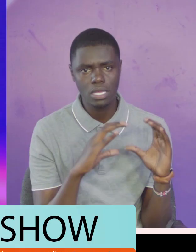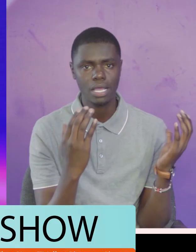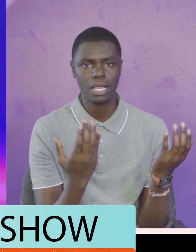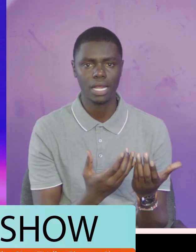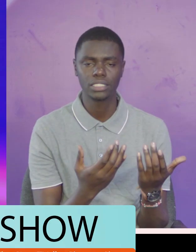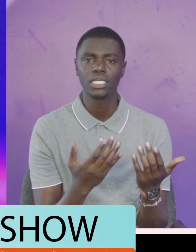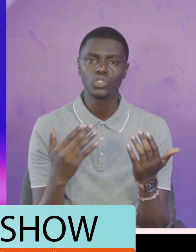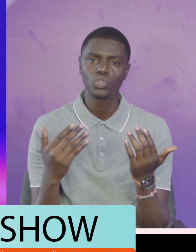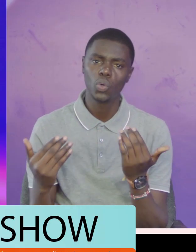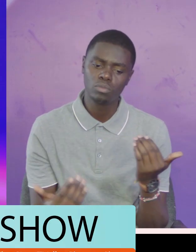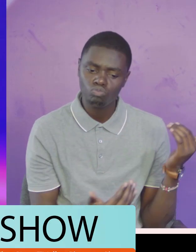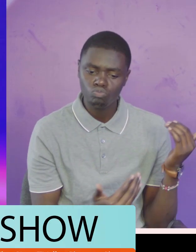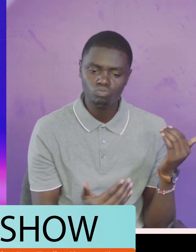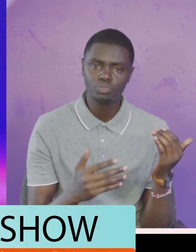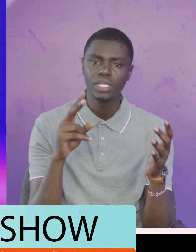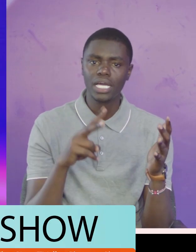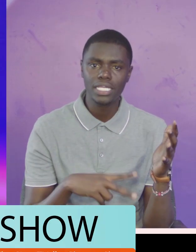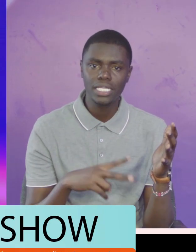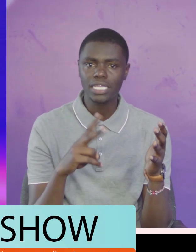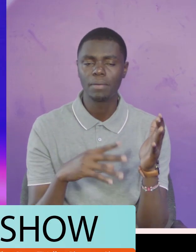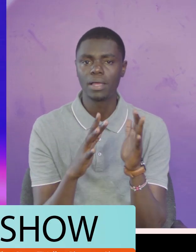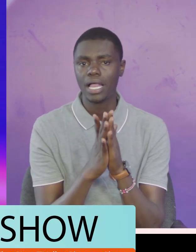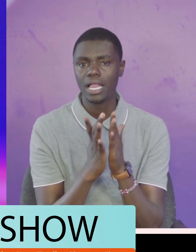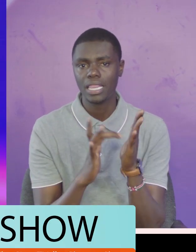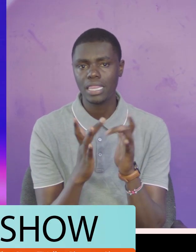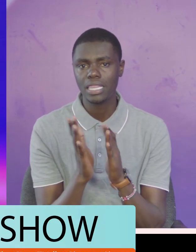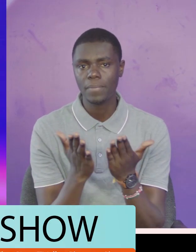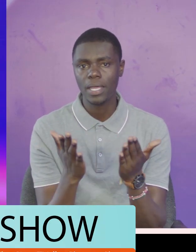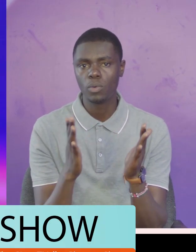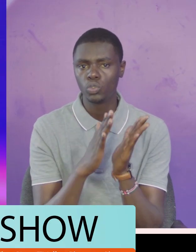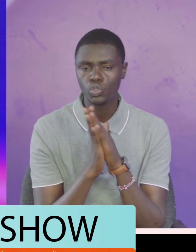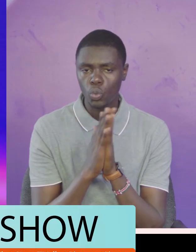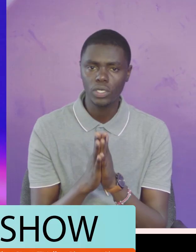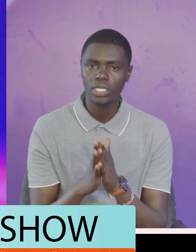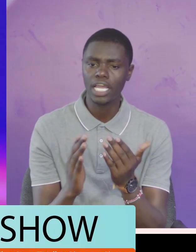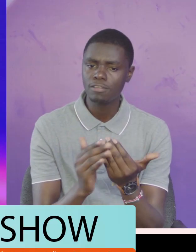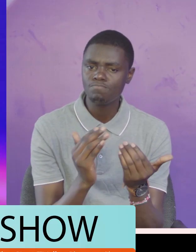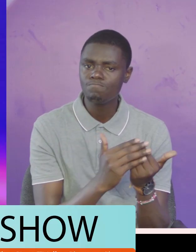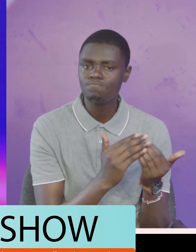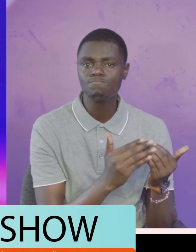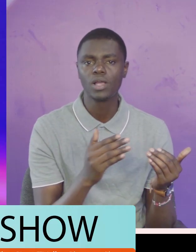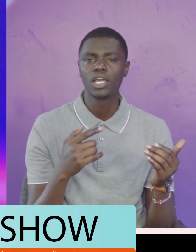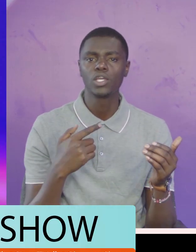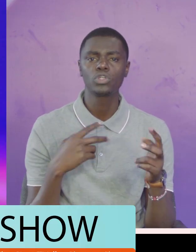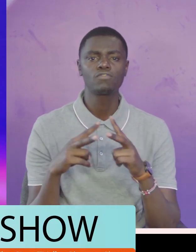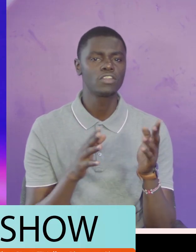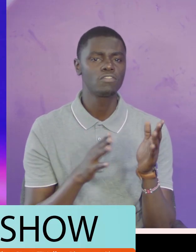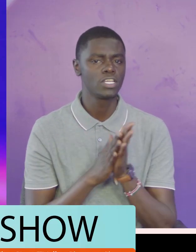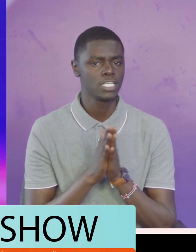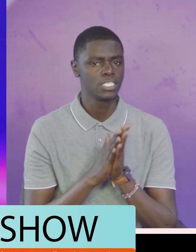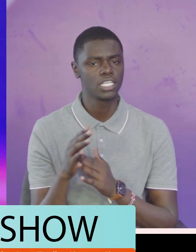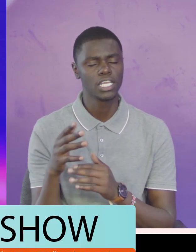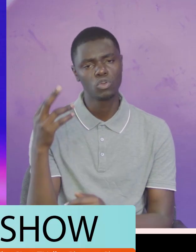class. So I was there with little children, reading them the Bible stories and taking care of them. And it was so interesting for